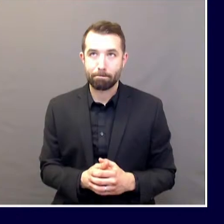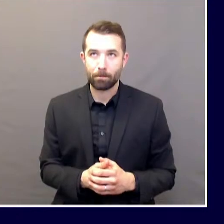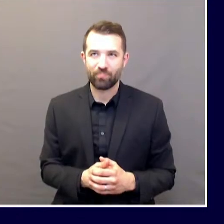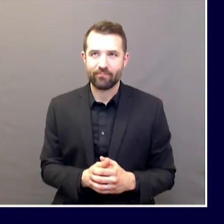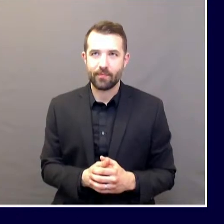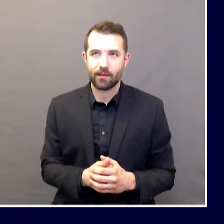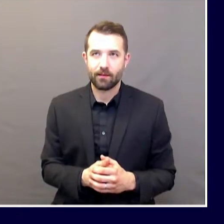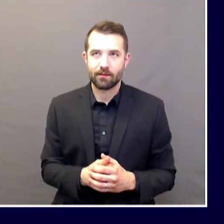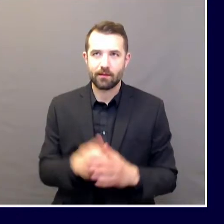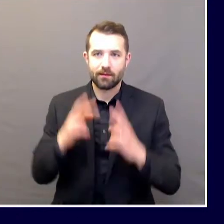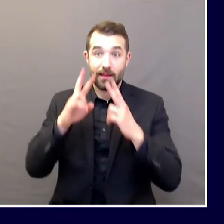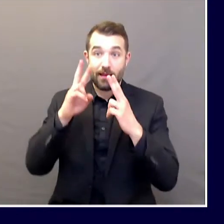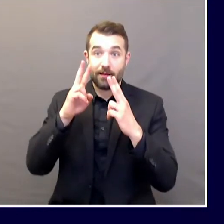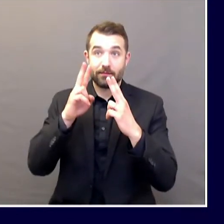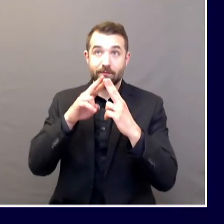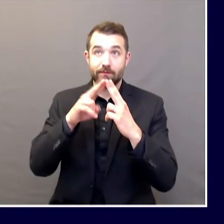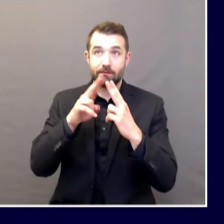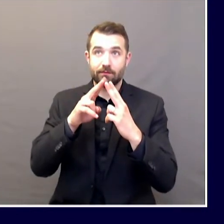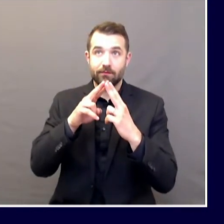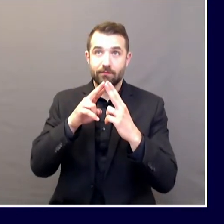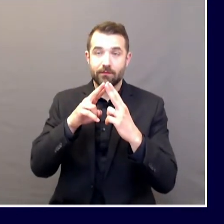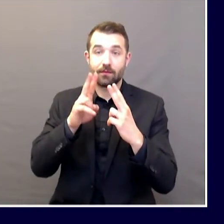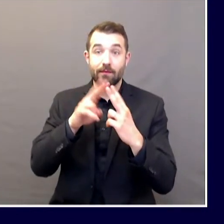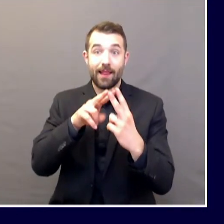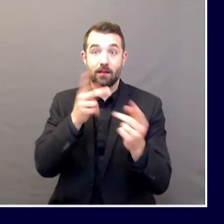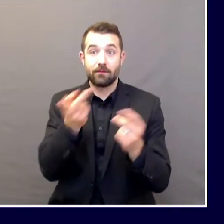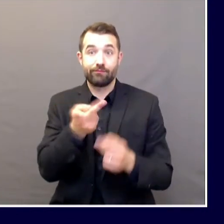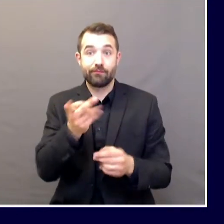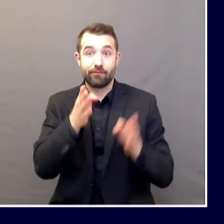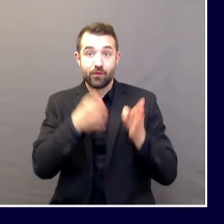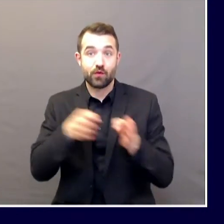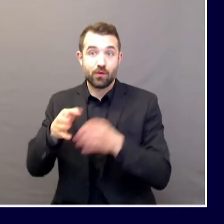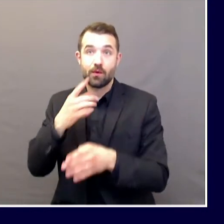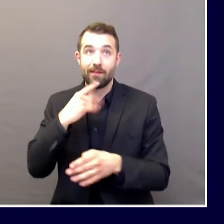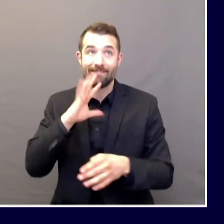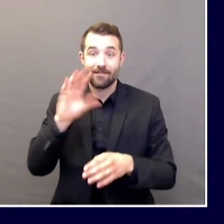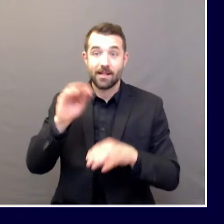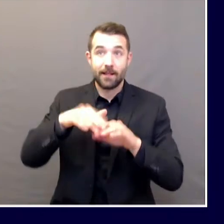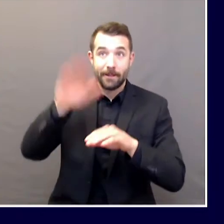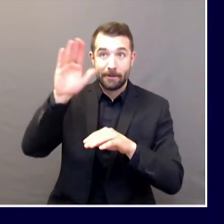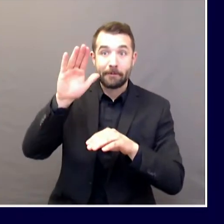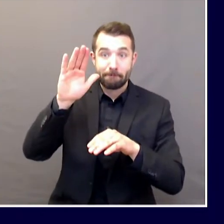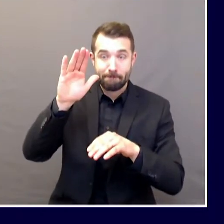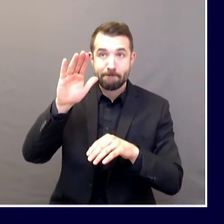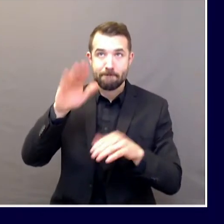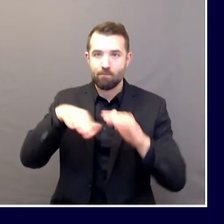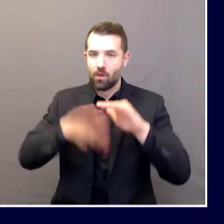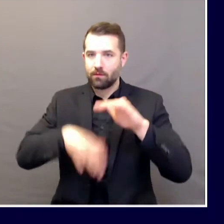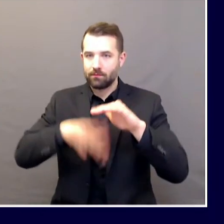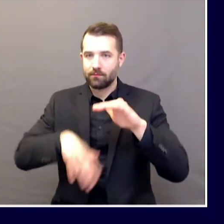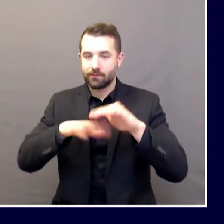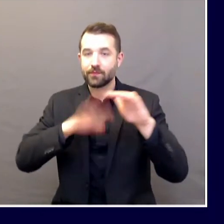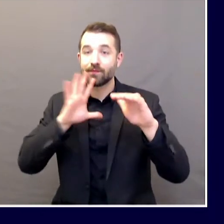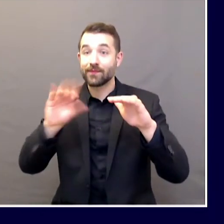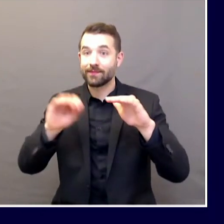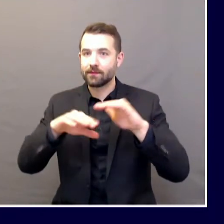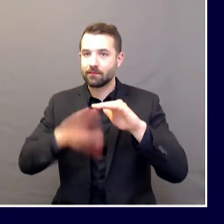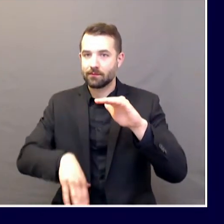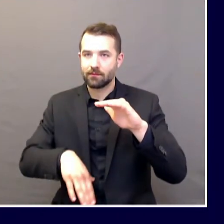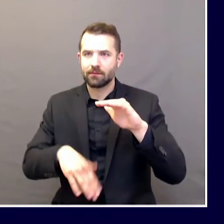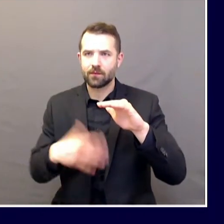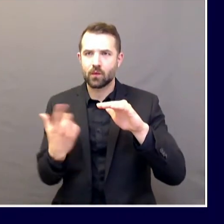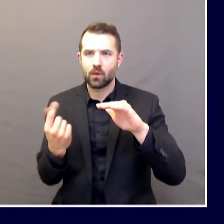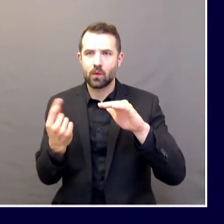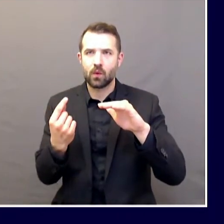waste lists, where pharmacies are having a list of people that if they have extra vaccines at the end of the day, they can call. Is